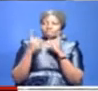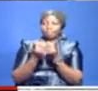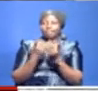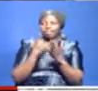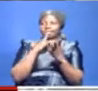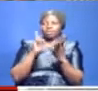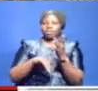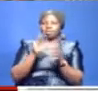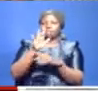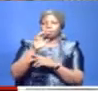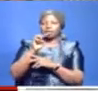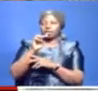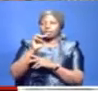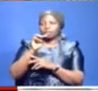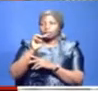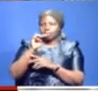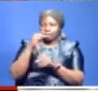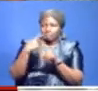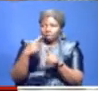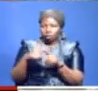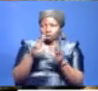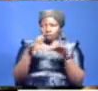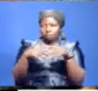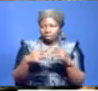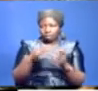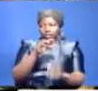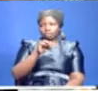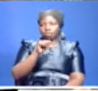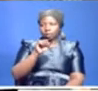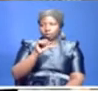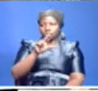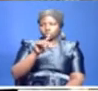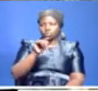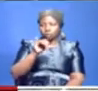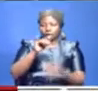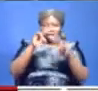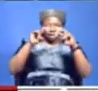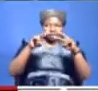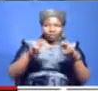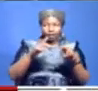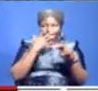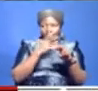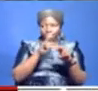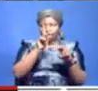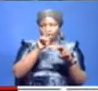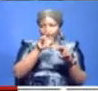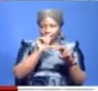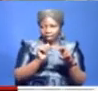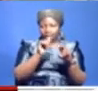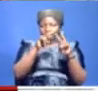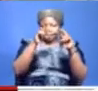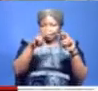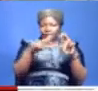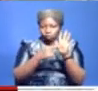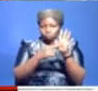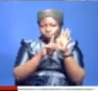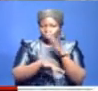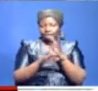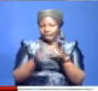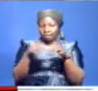company, Masuti Enterprises, was investigated by KRA, and investigations revealed that the company had